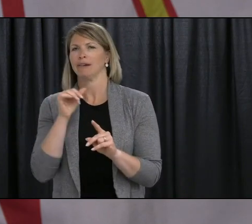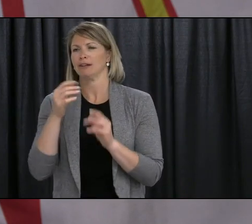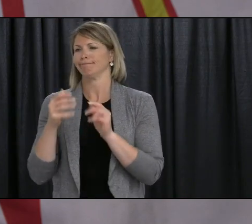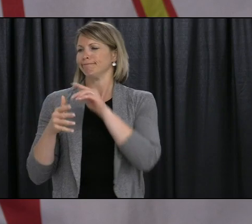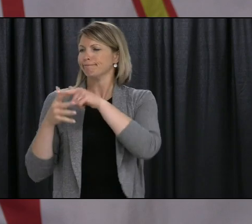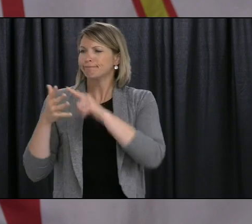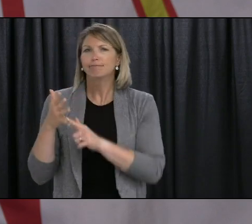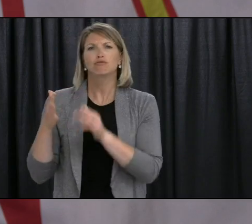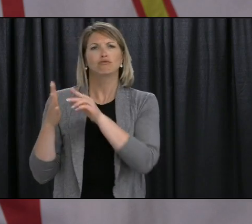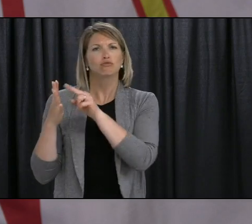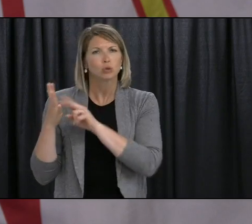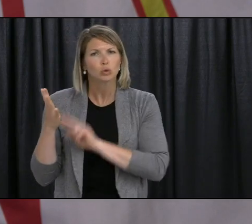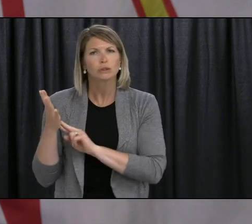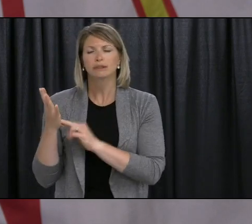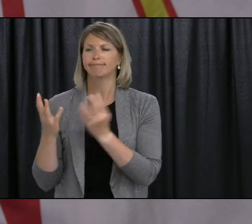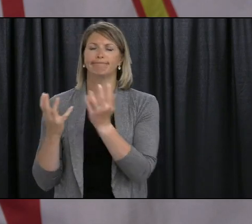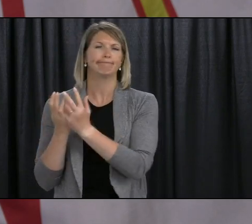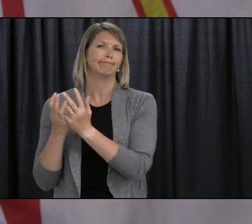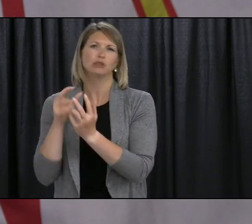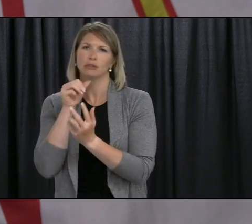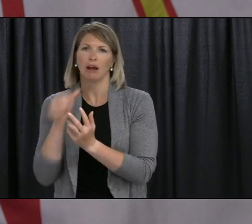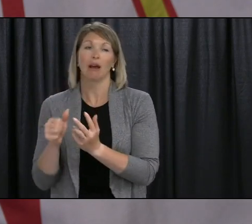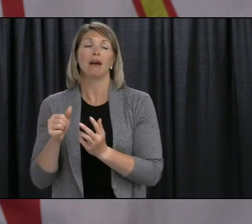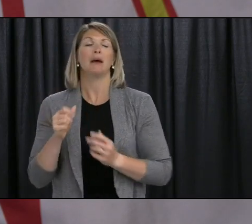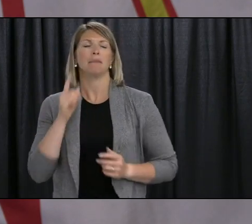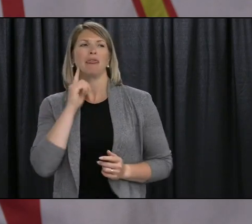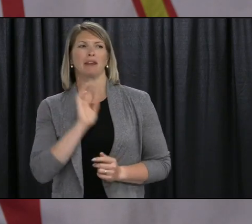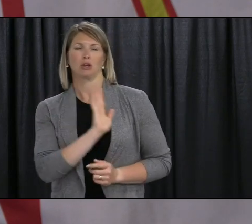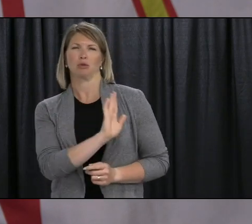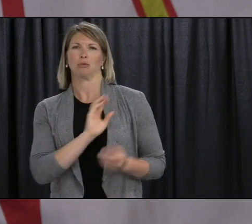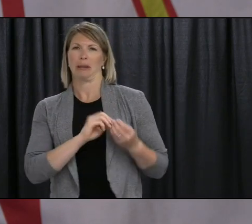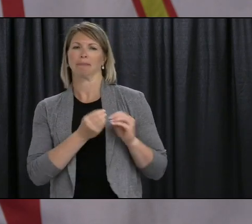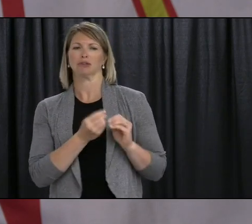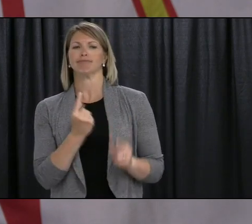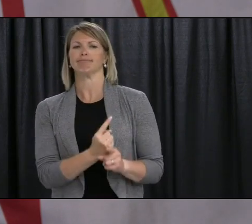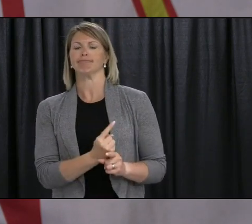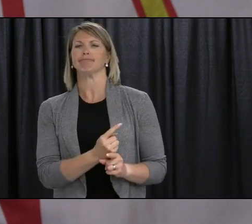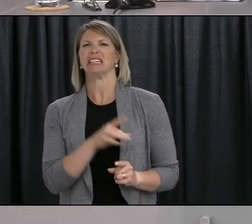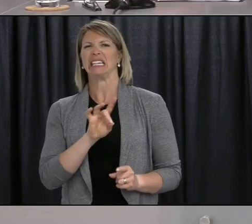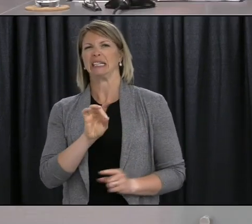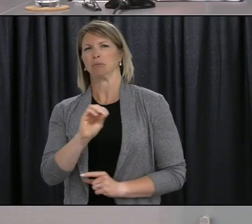And I think the numbers that you quoted, Premier, are correct.